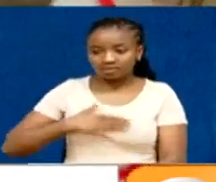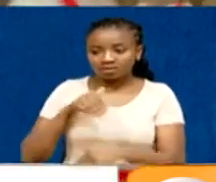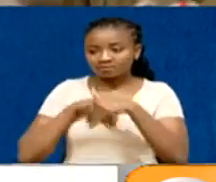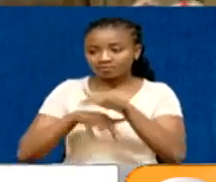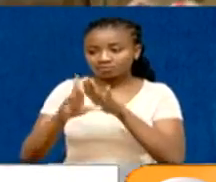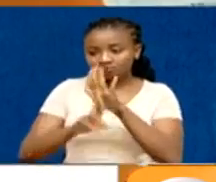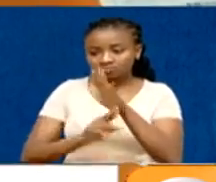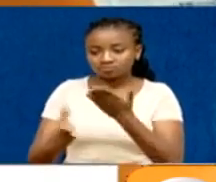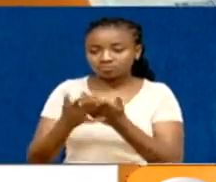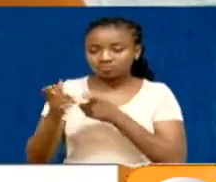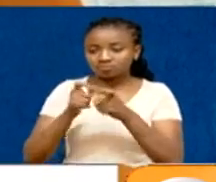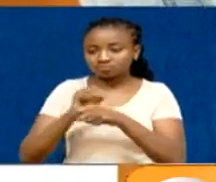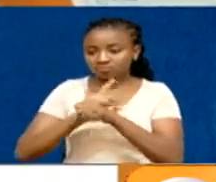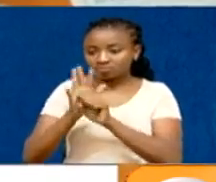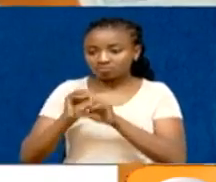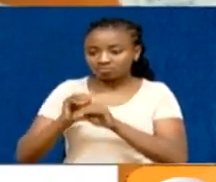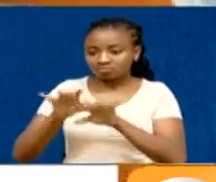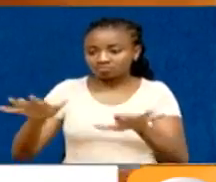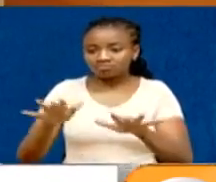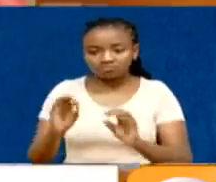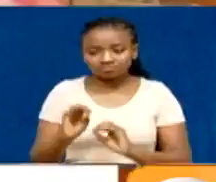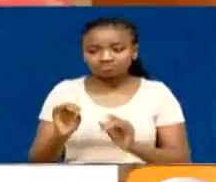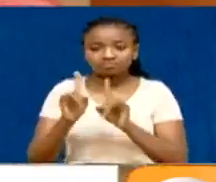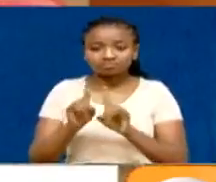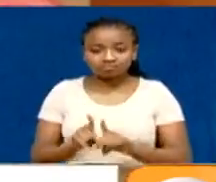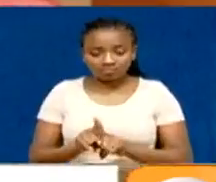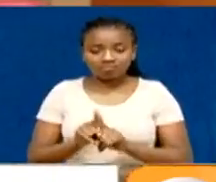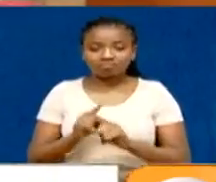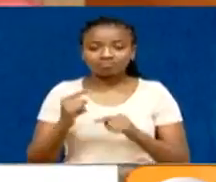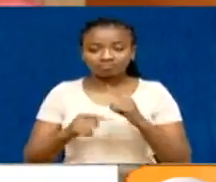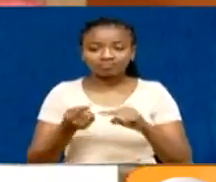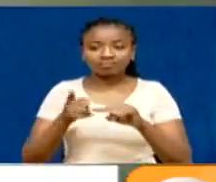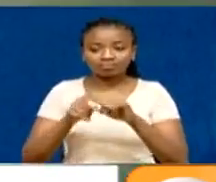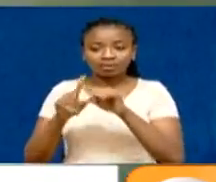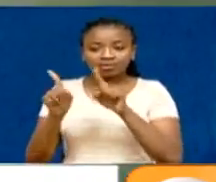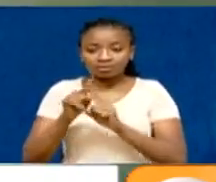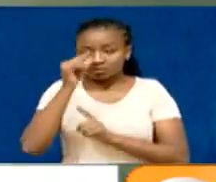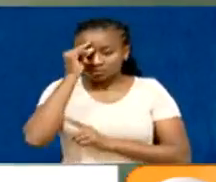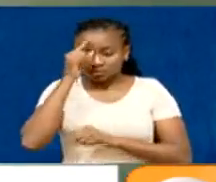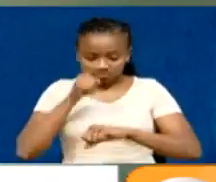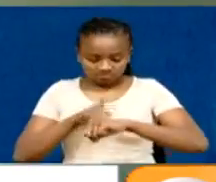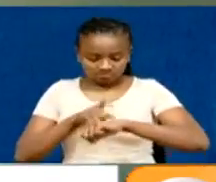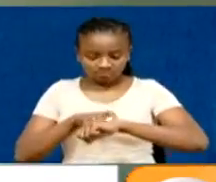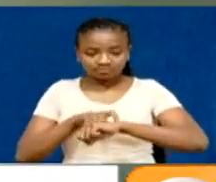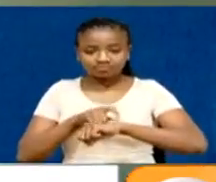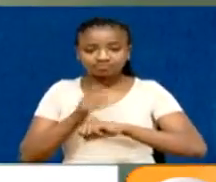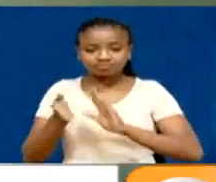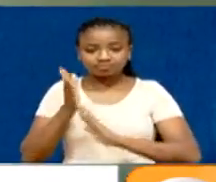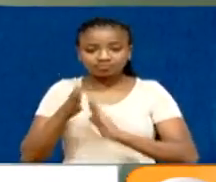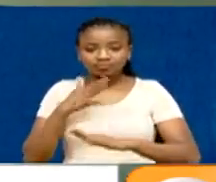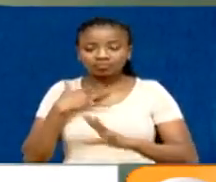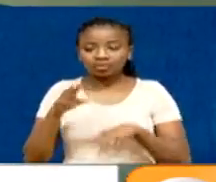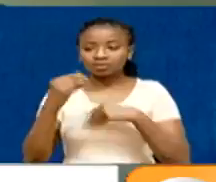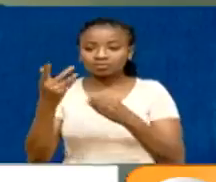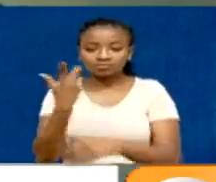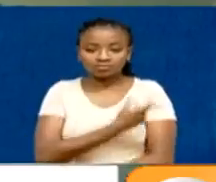the spread of COVID-19. As the numbers of infections rise steadily, the government is racing against time to vaccinate at least